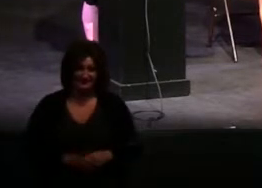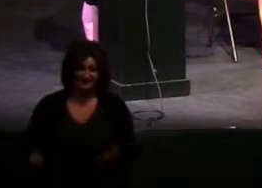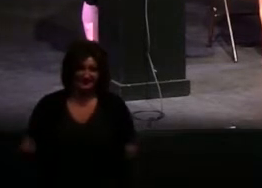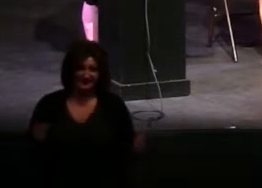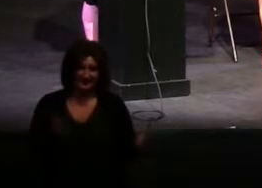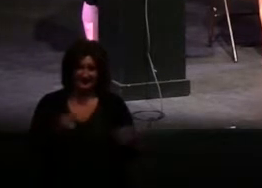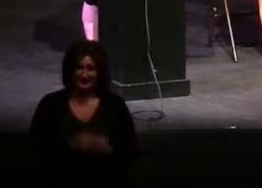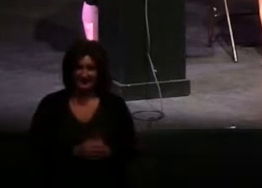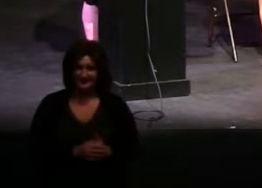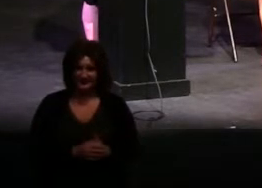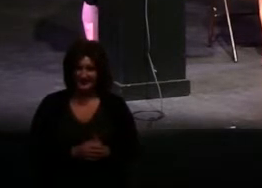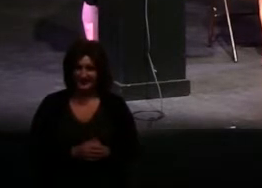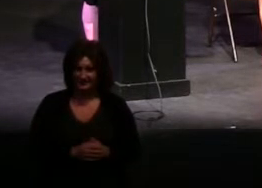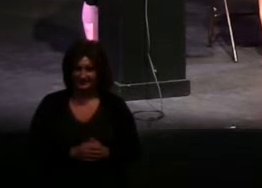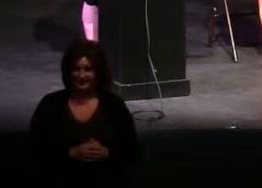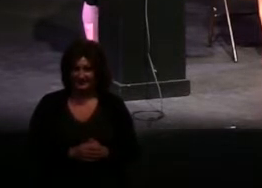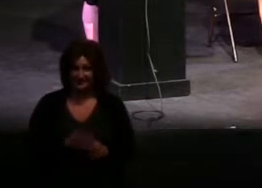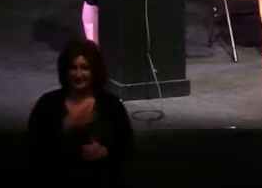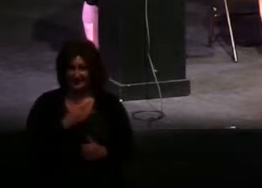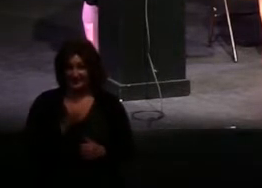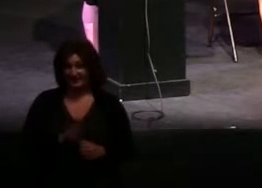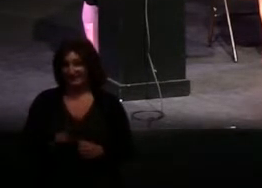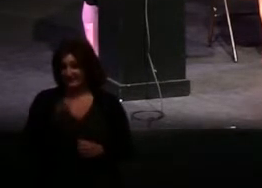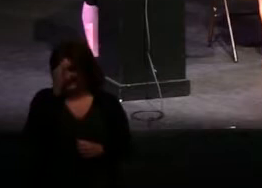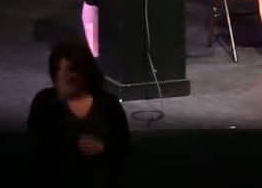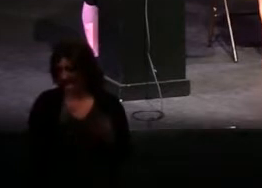She Amelia Bedelia'd it.